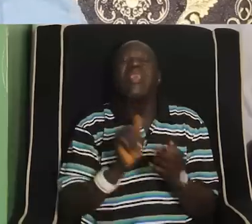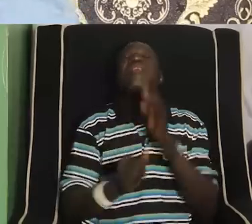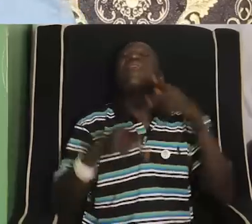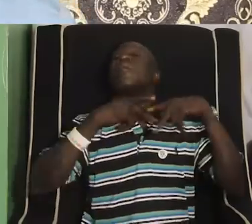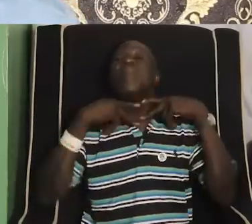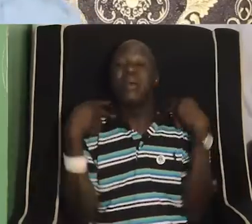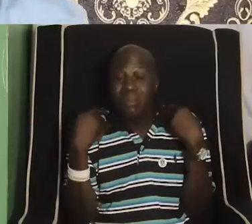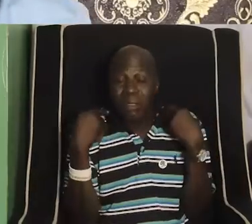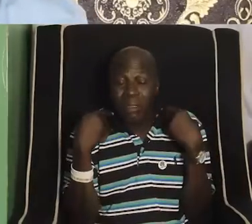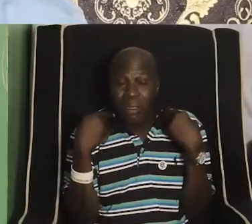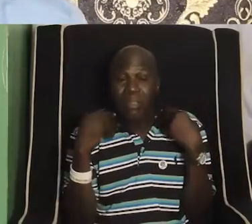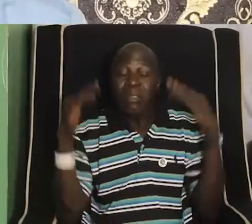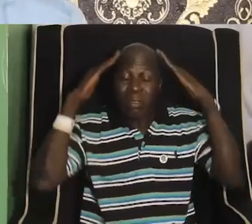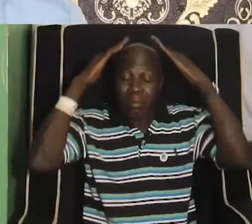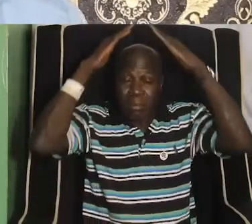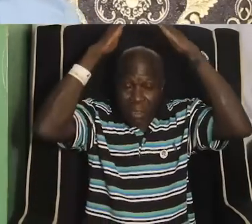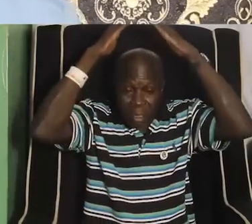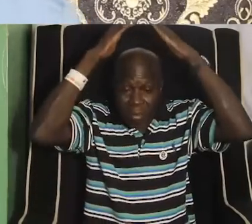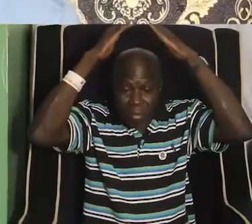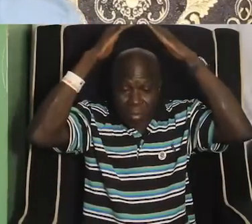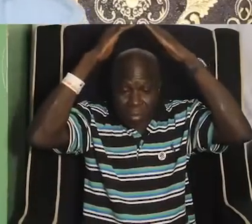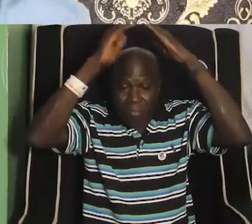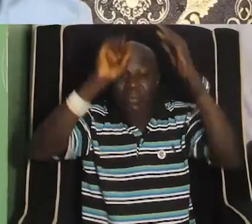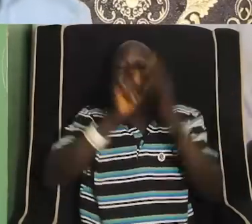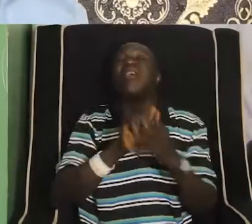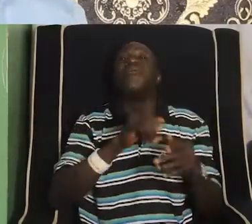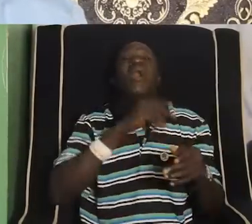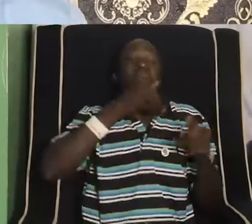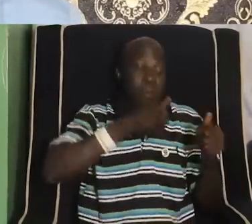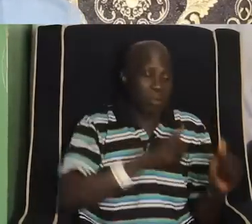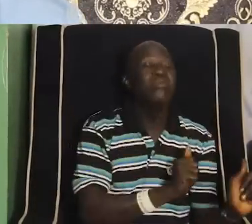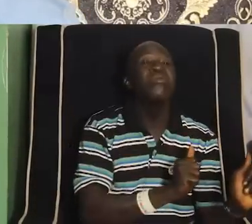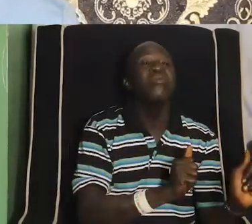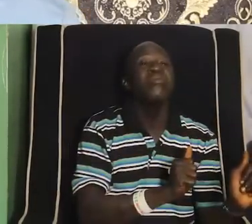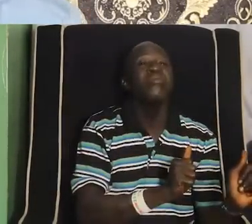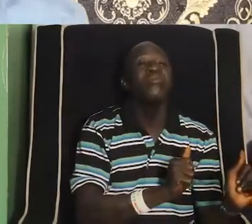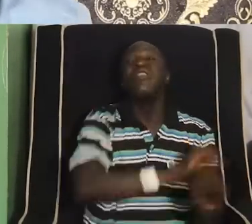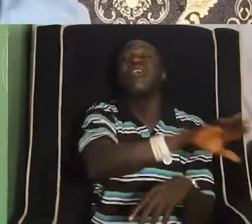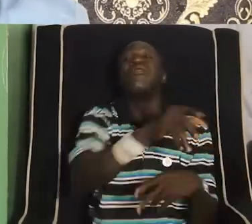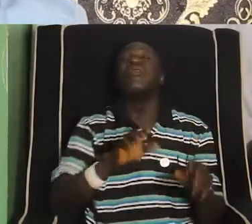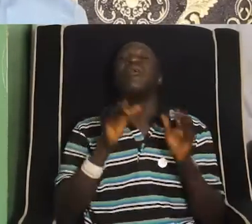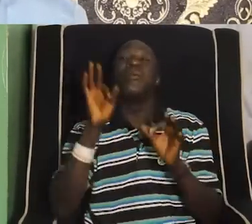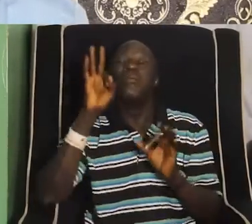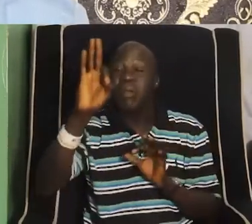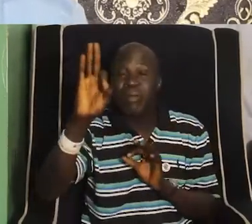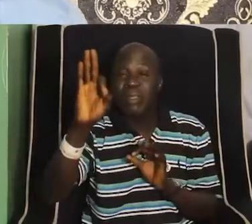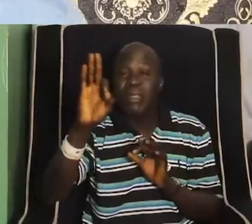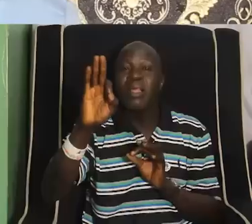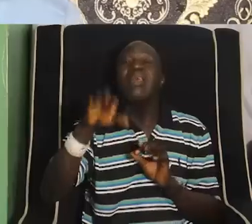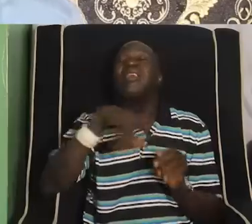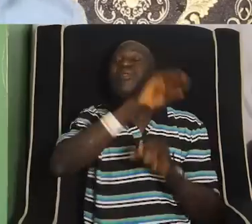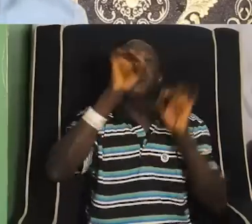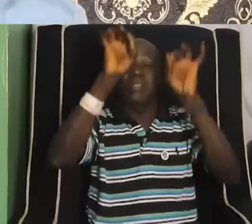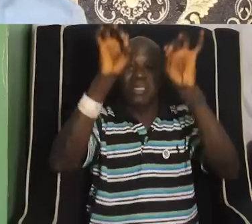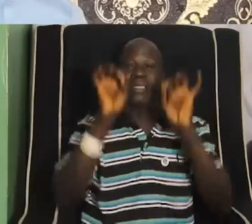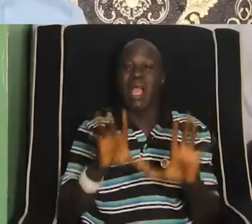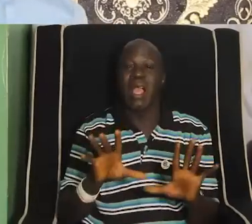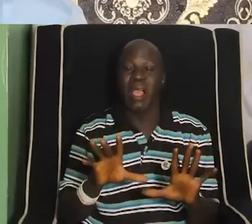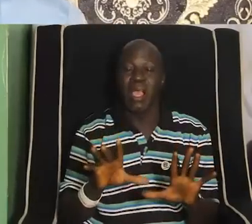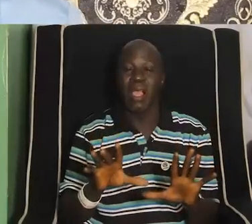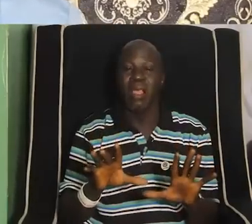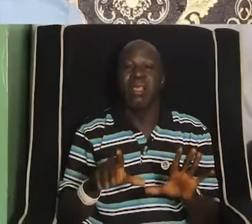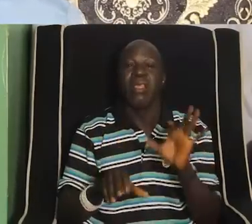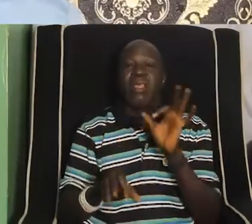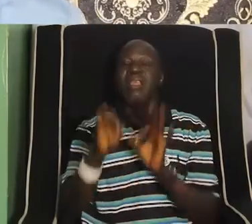a pastor, Oba bishop. You are a bishop. Oba even if you are a apostle, Oba if you are a prophet, Oba teacher. If you are a teacher,